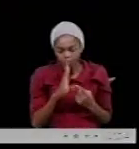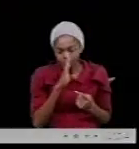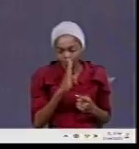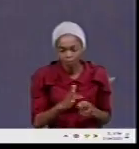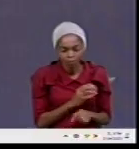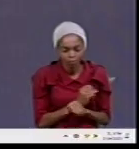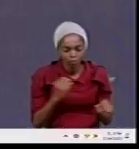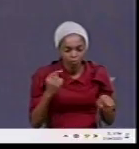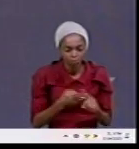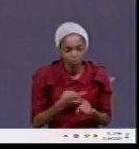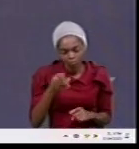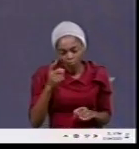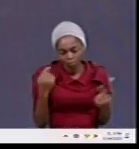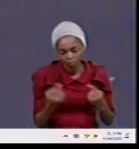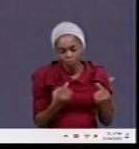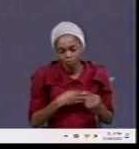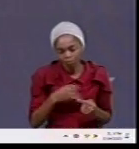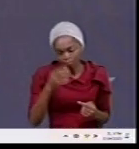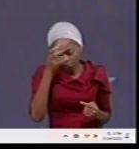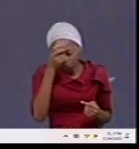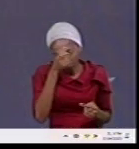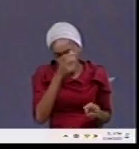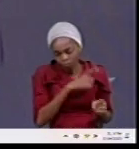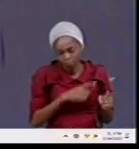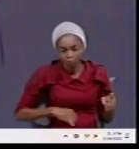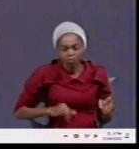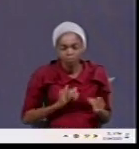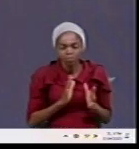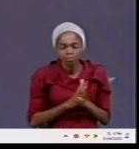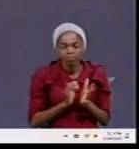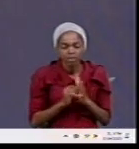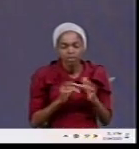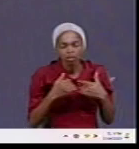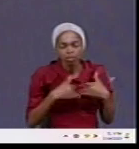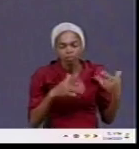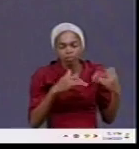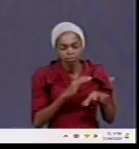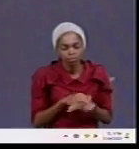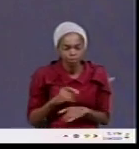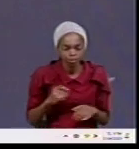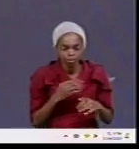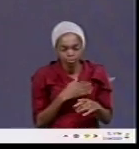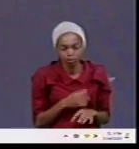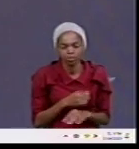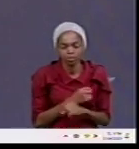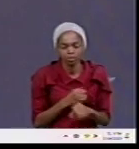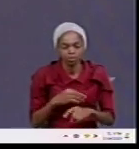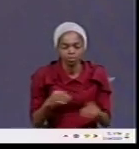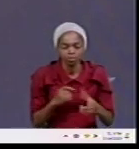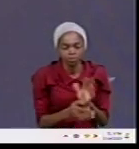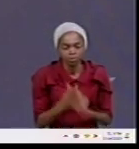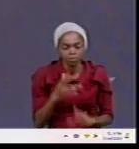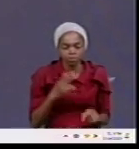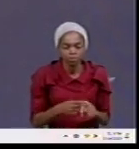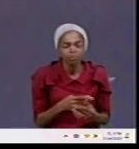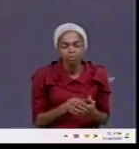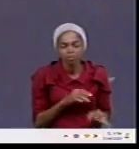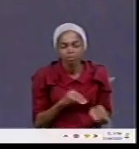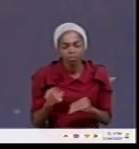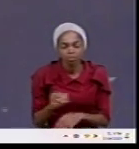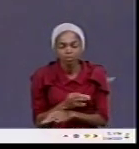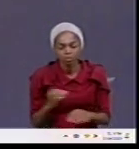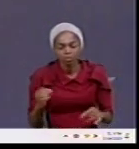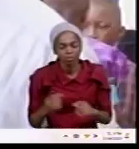them free from sin. Give them the power, the strength to live the godly, righteous, holy, sanctified life from today